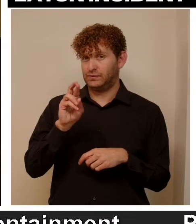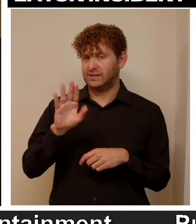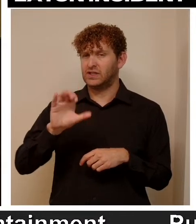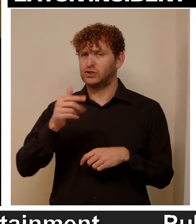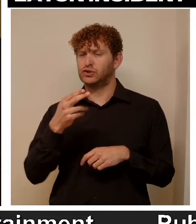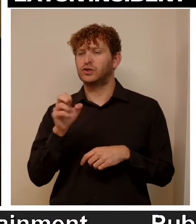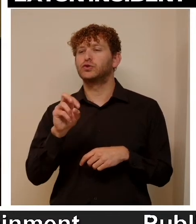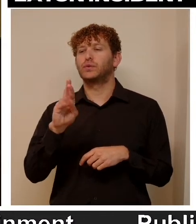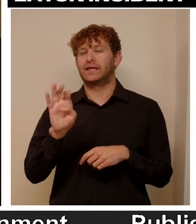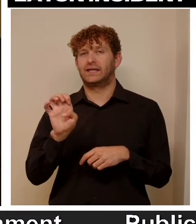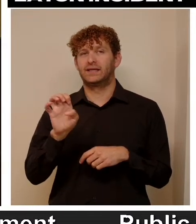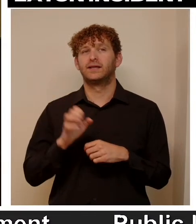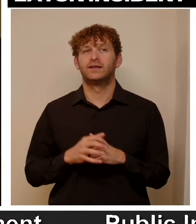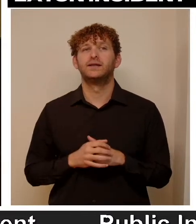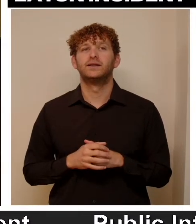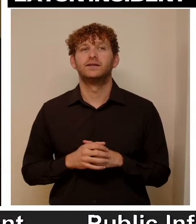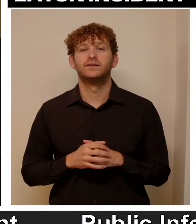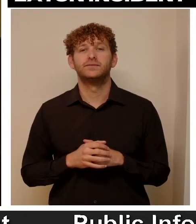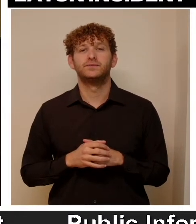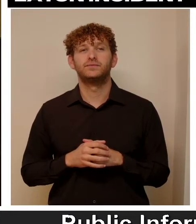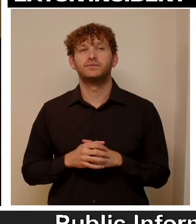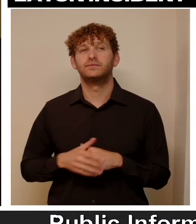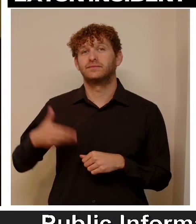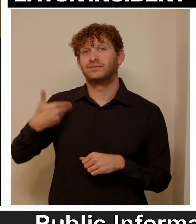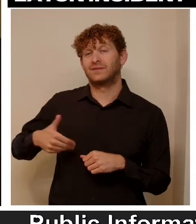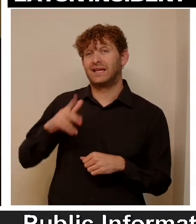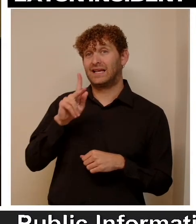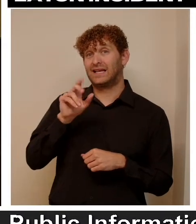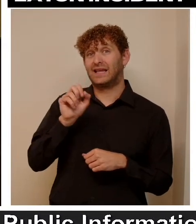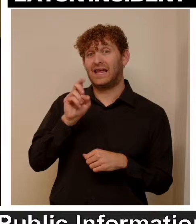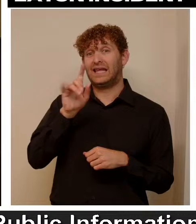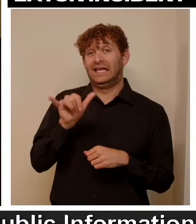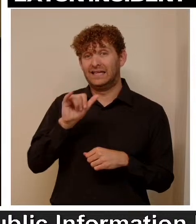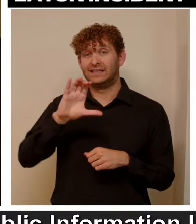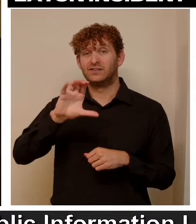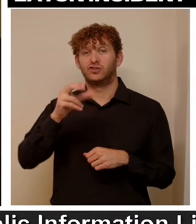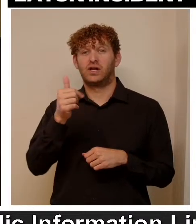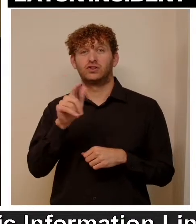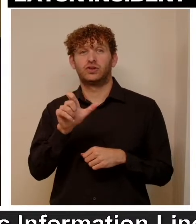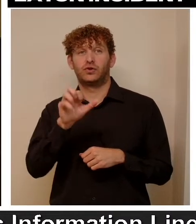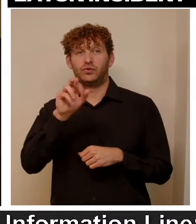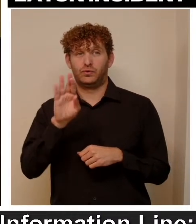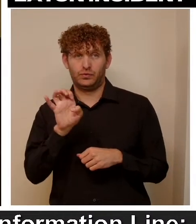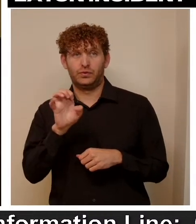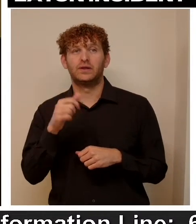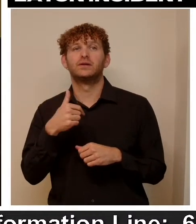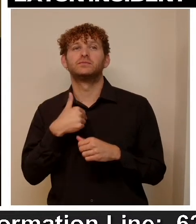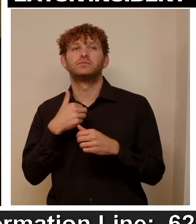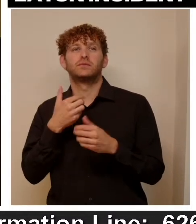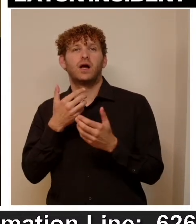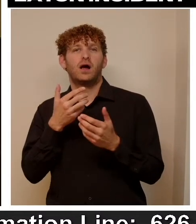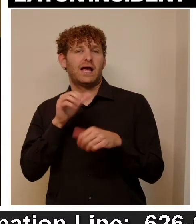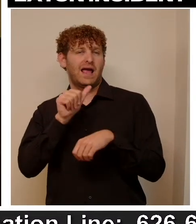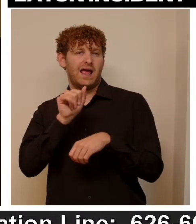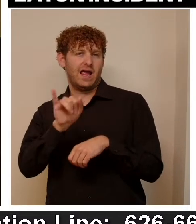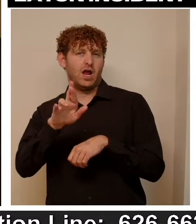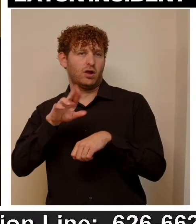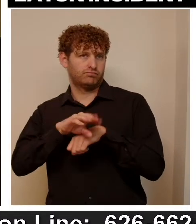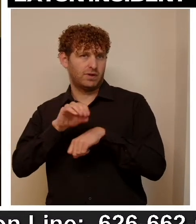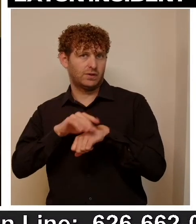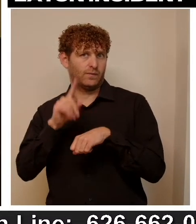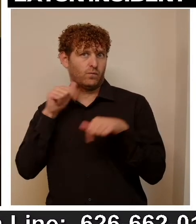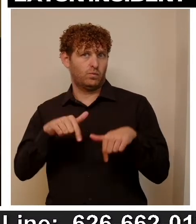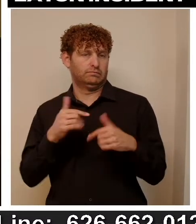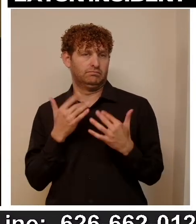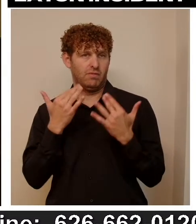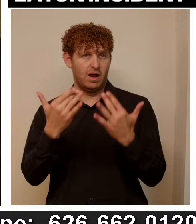Hi everyone, my name is Katie Sachery. I'm the Air Resource Advisor here for the Eaton Fire. As you can see today, we had a